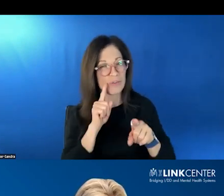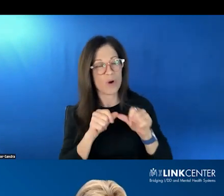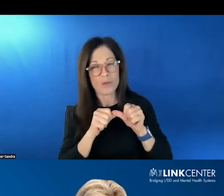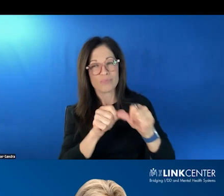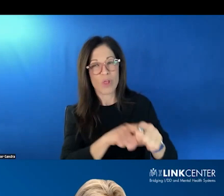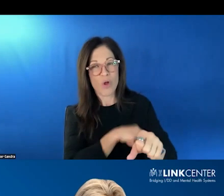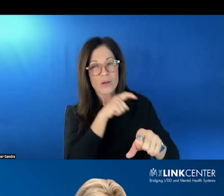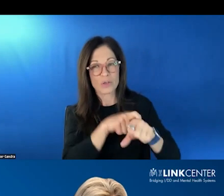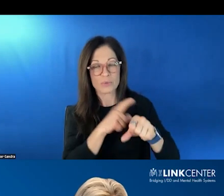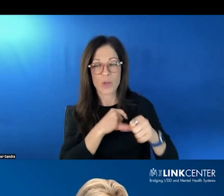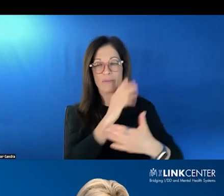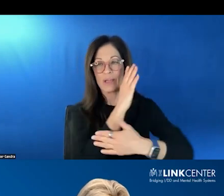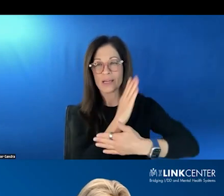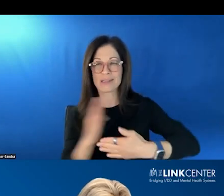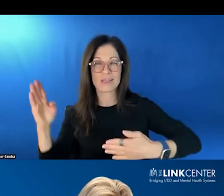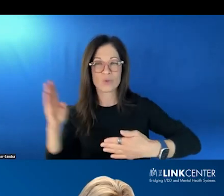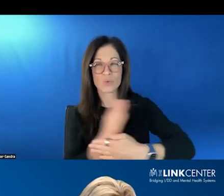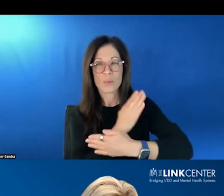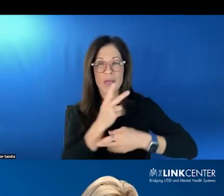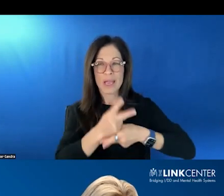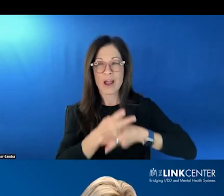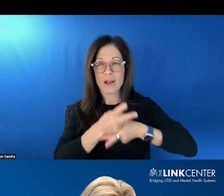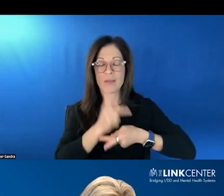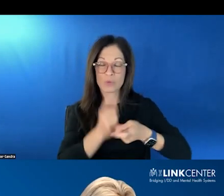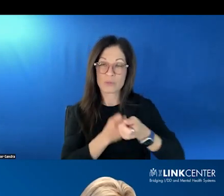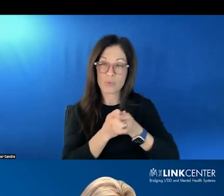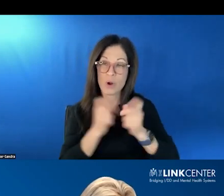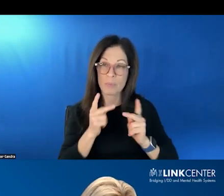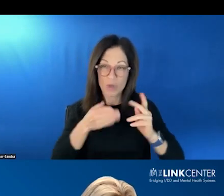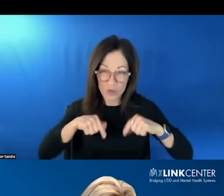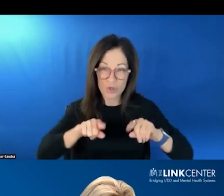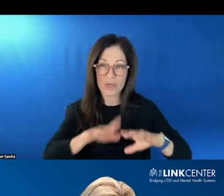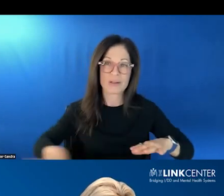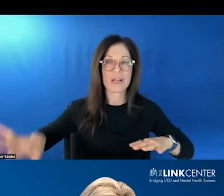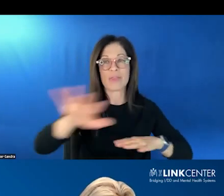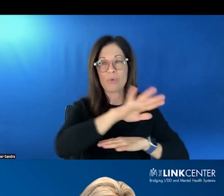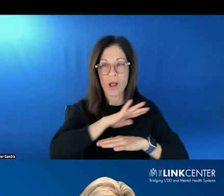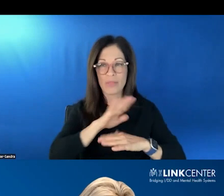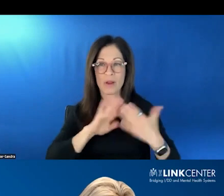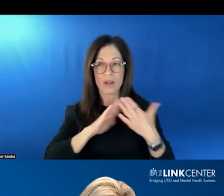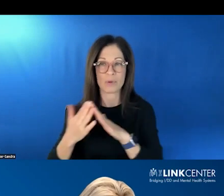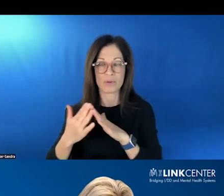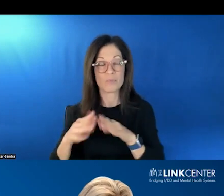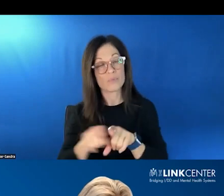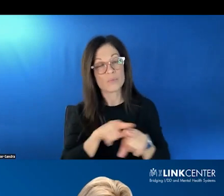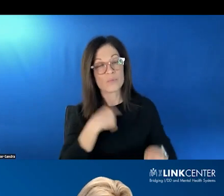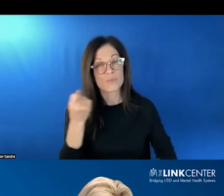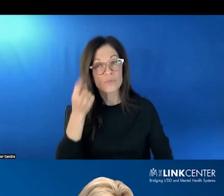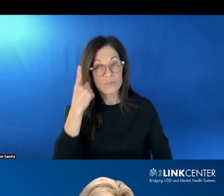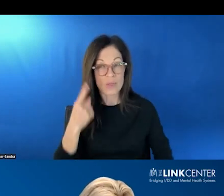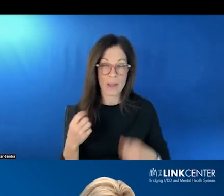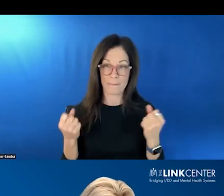got a continuum of care that really supports individuals throughout their communities. We also recognize that a lot of